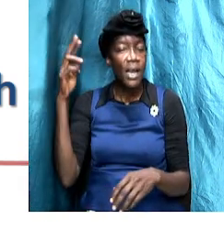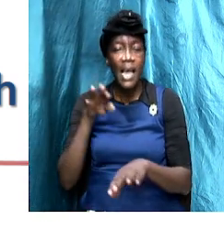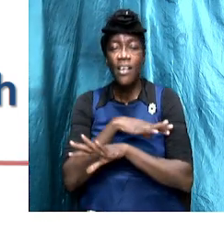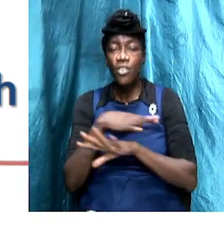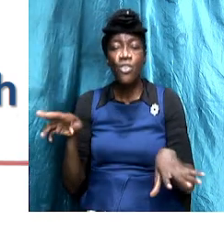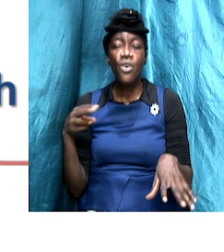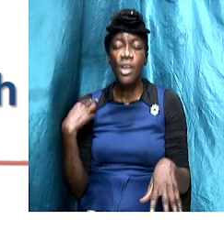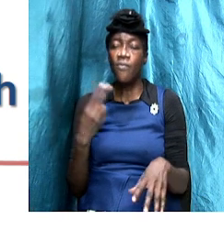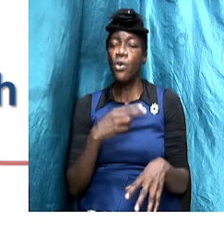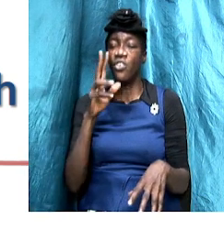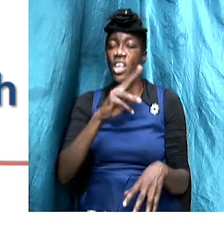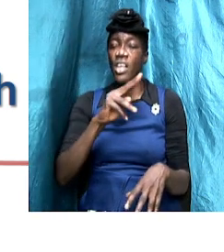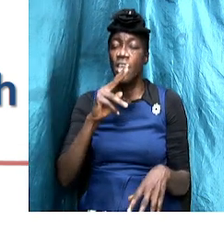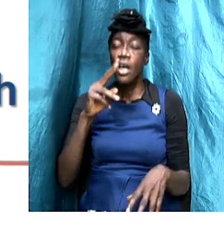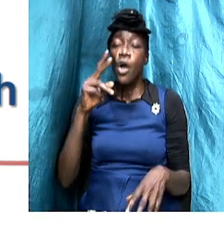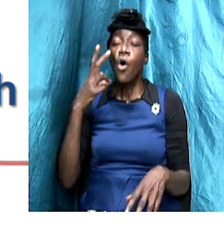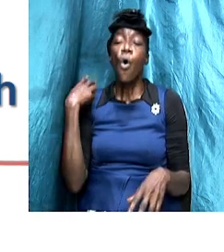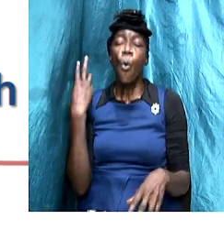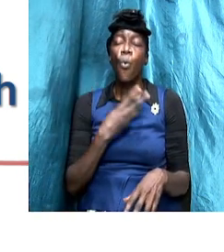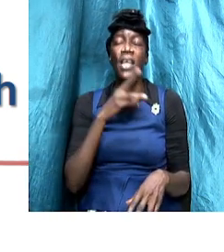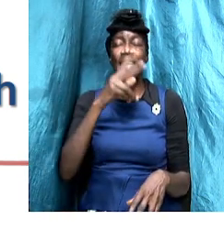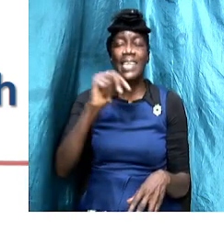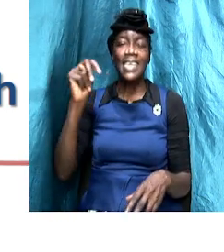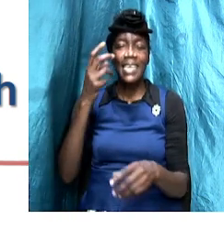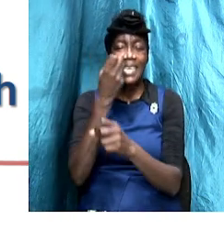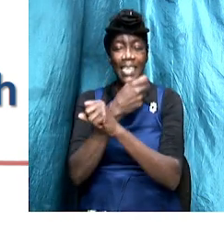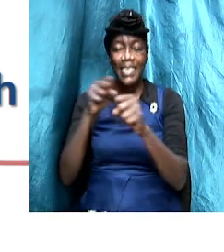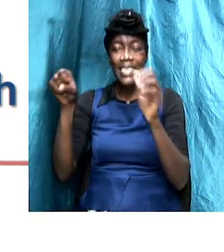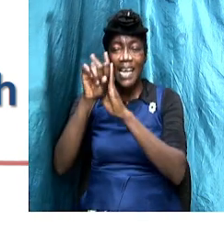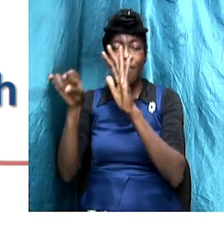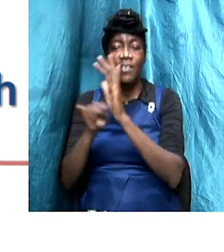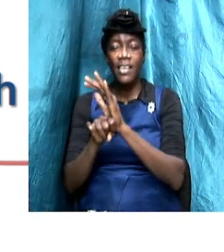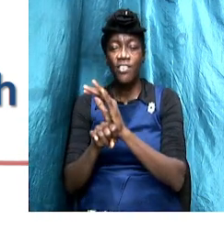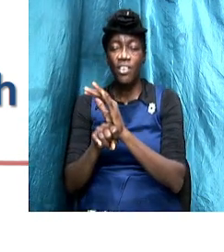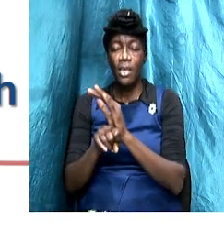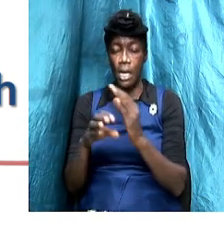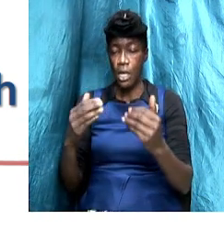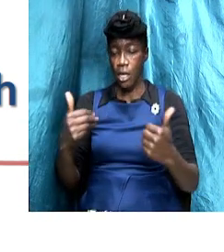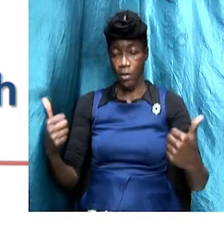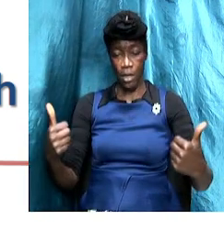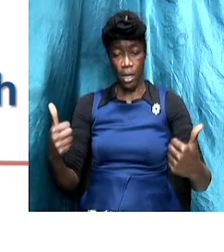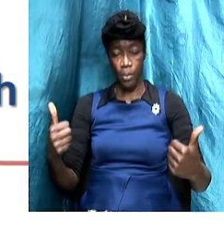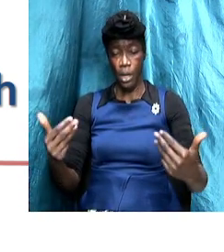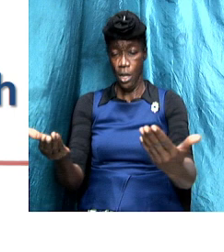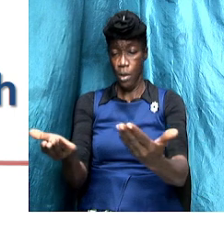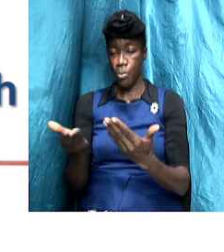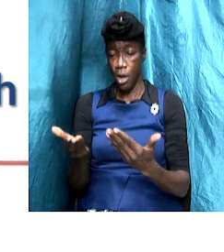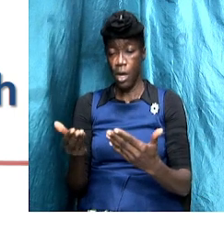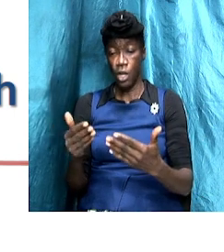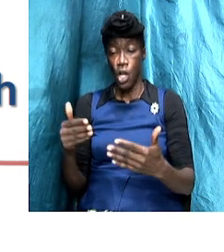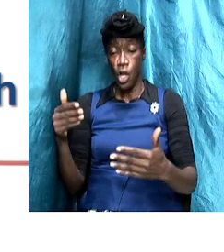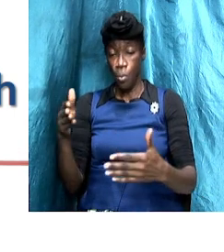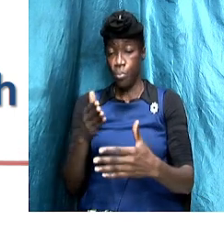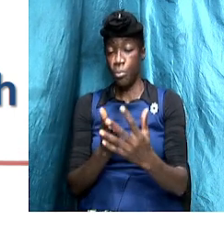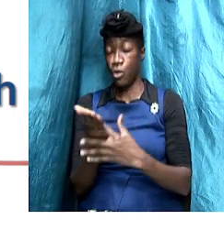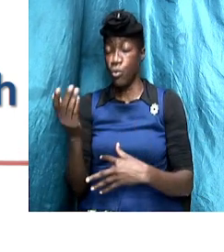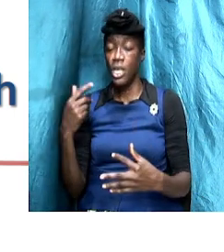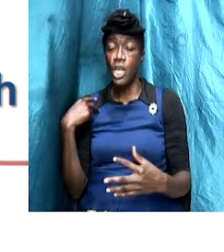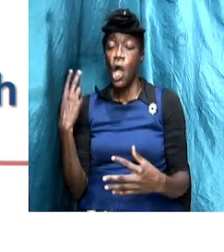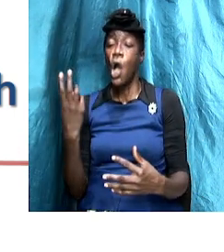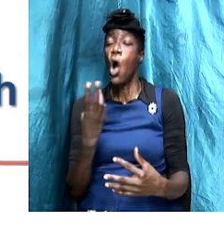none of us needed salvation. There was a gap that needed to be brought between us and him. And he manifested himself into